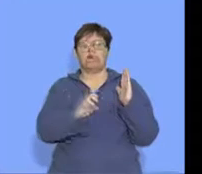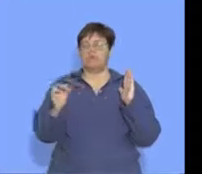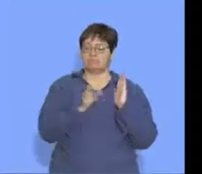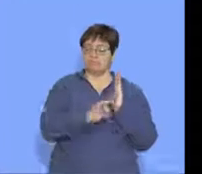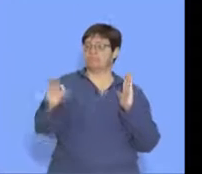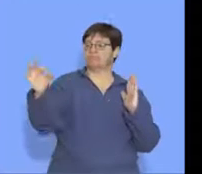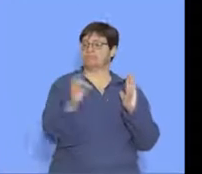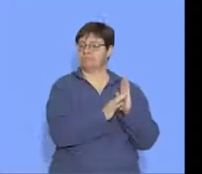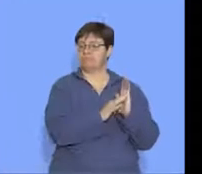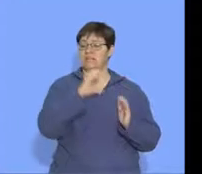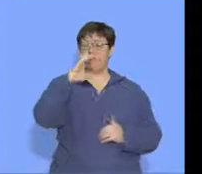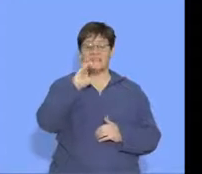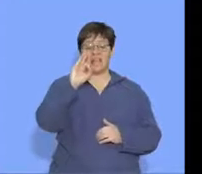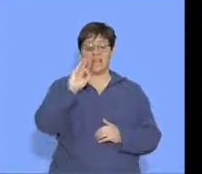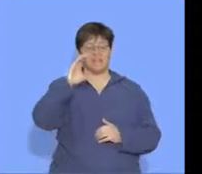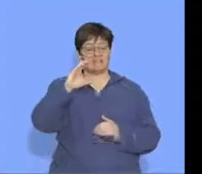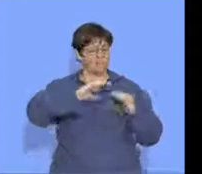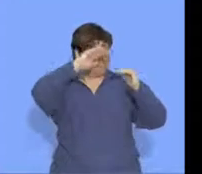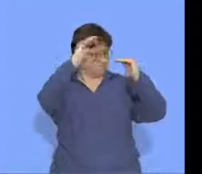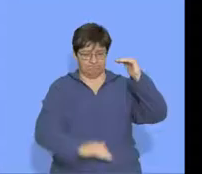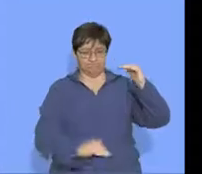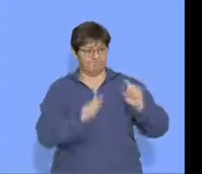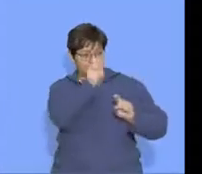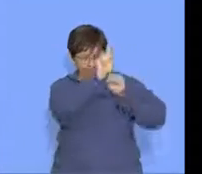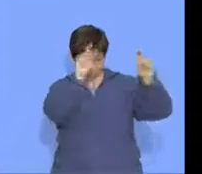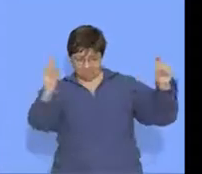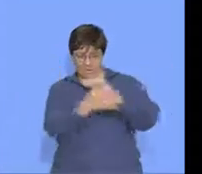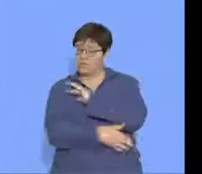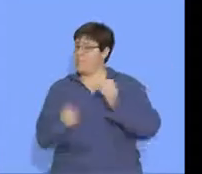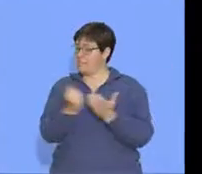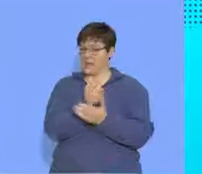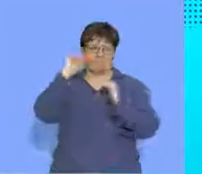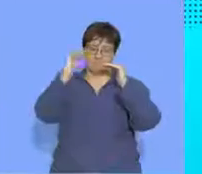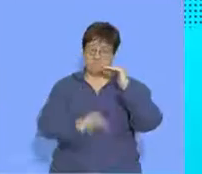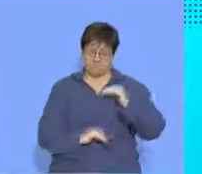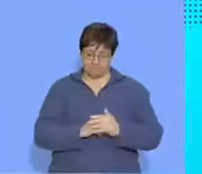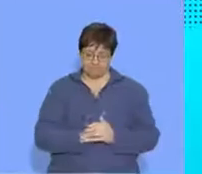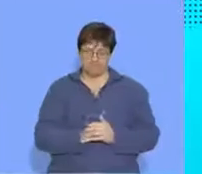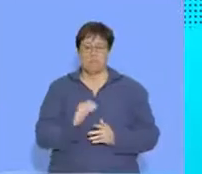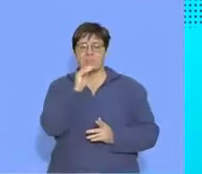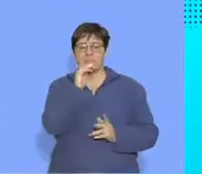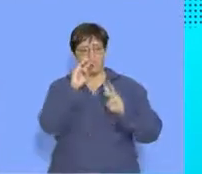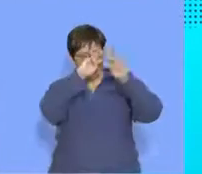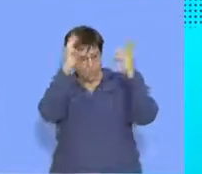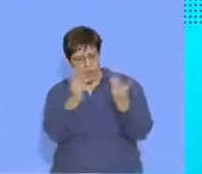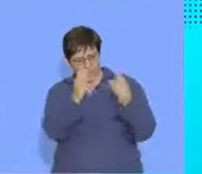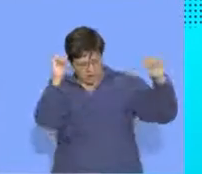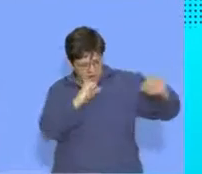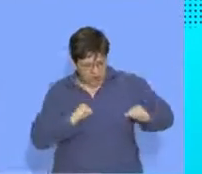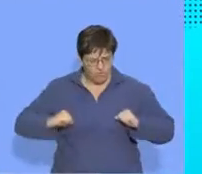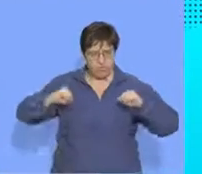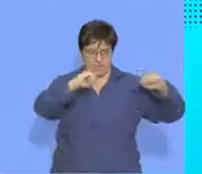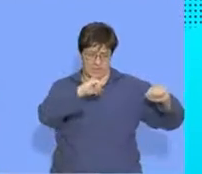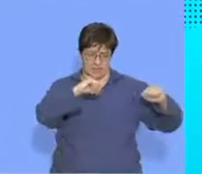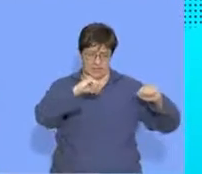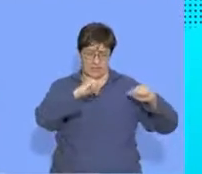of CFCs by countries. And so this was a standard world agreement between several countries